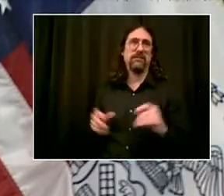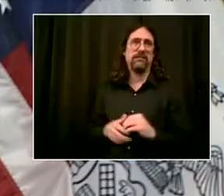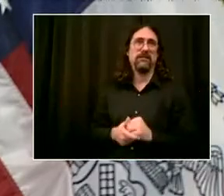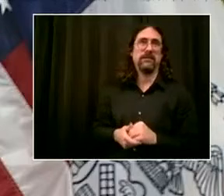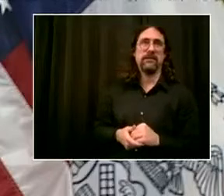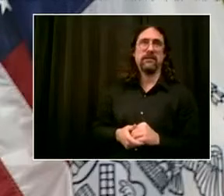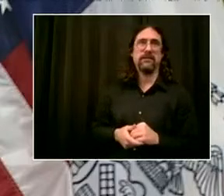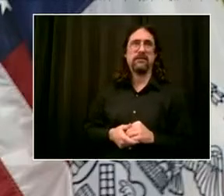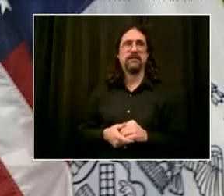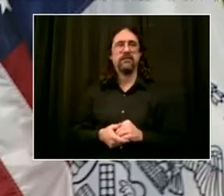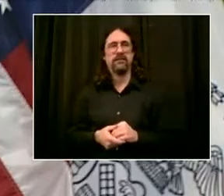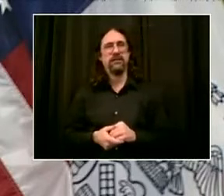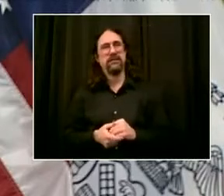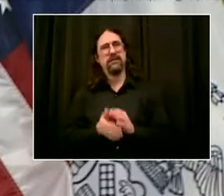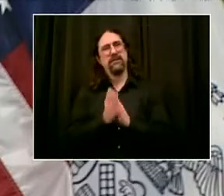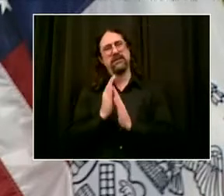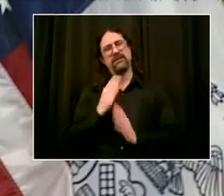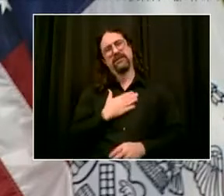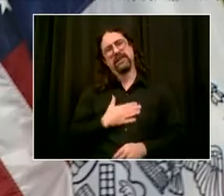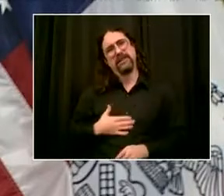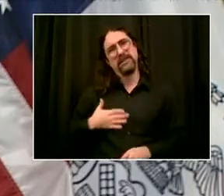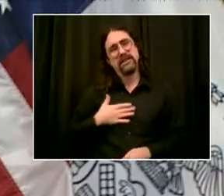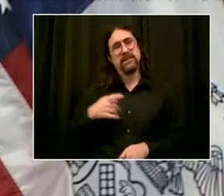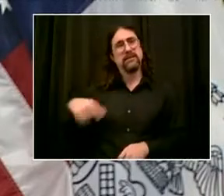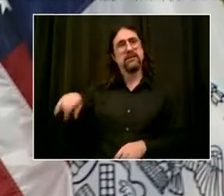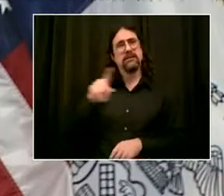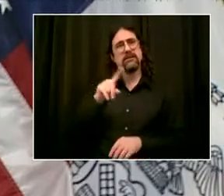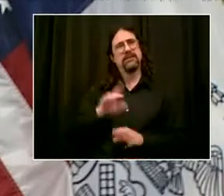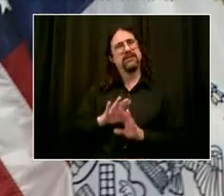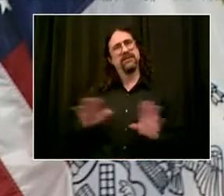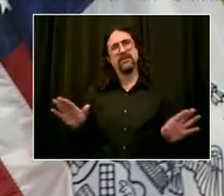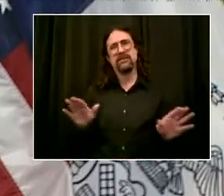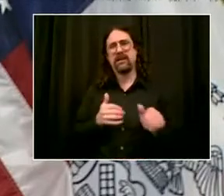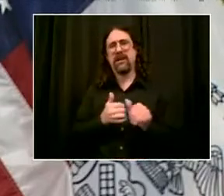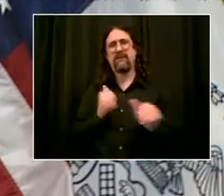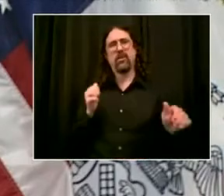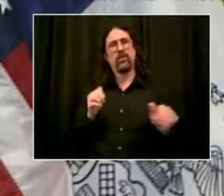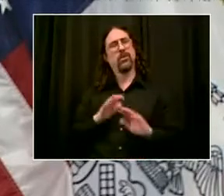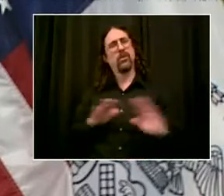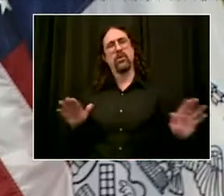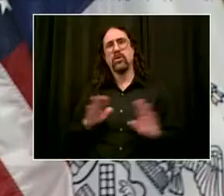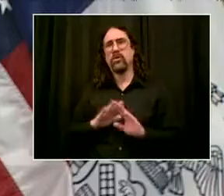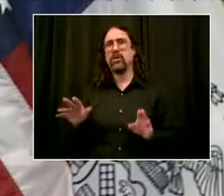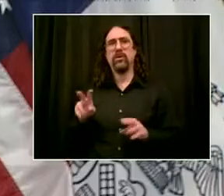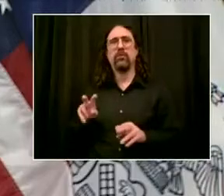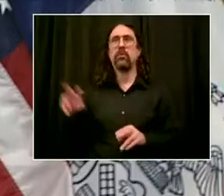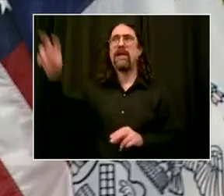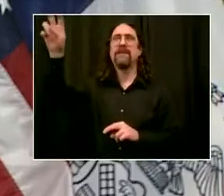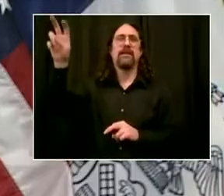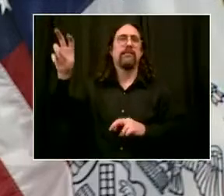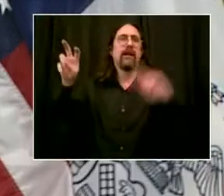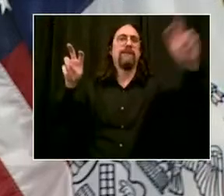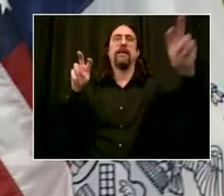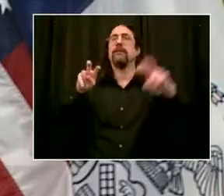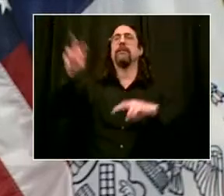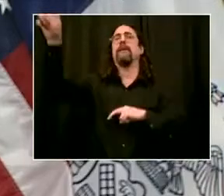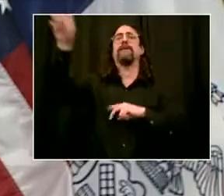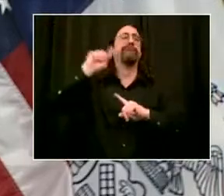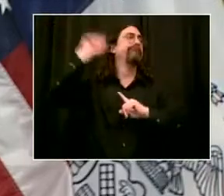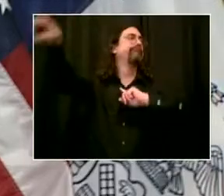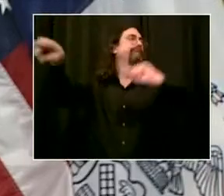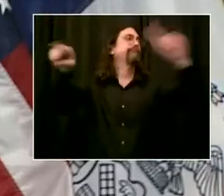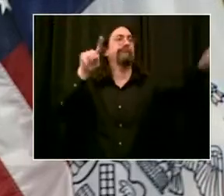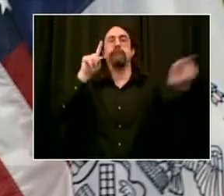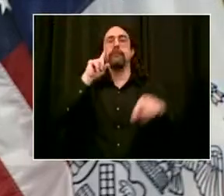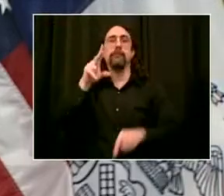intensifies the exposure you could have and the risk would take even if you're getting a test you're still going to be exposing